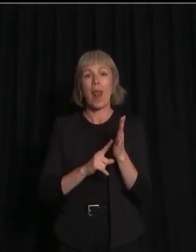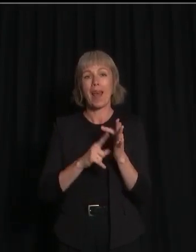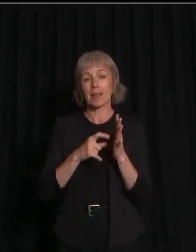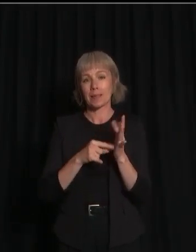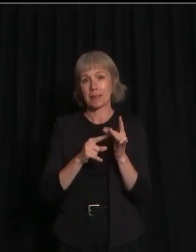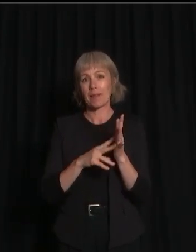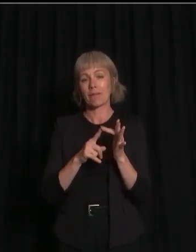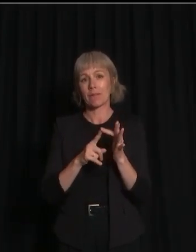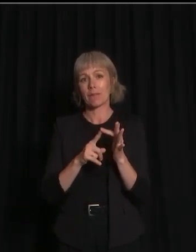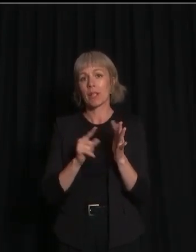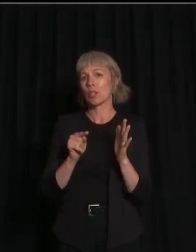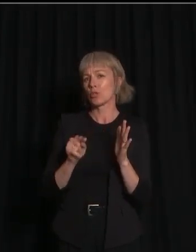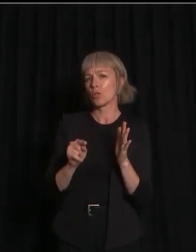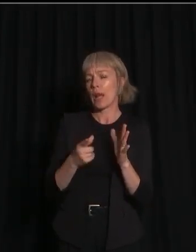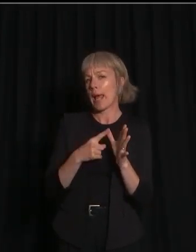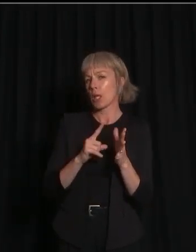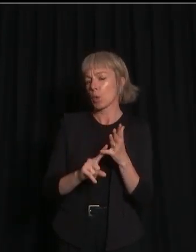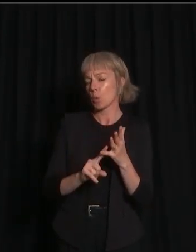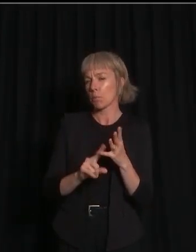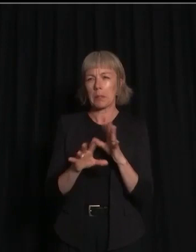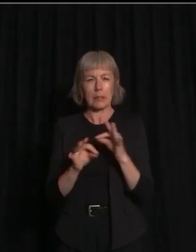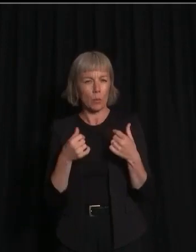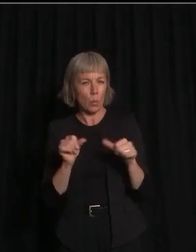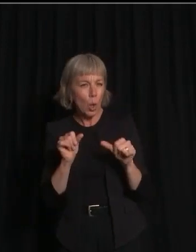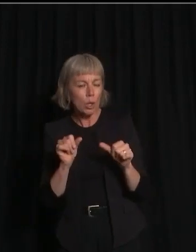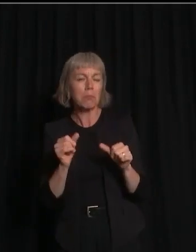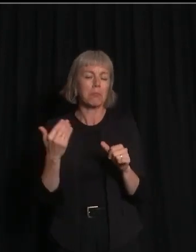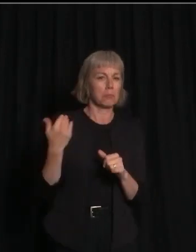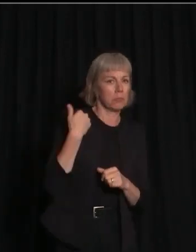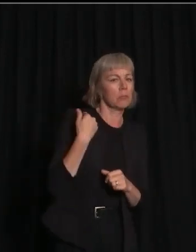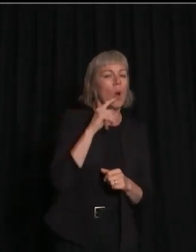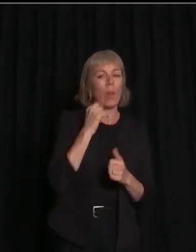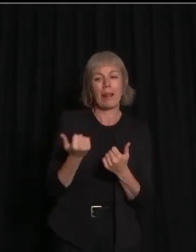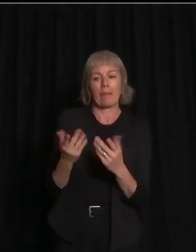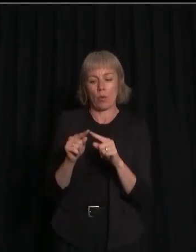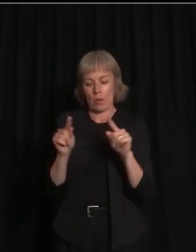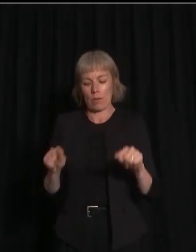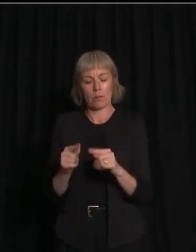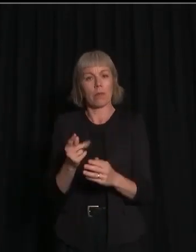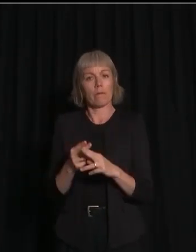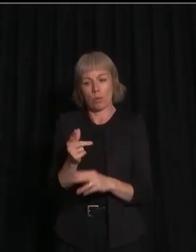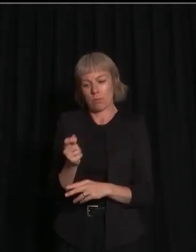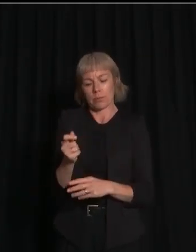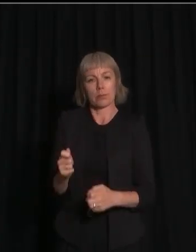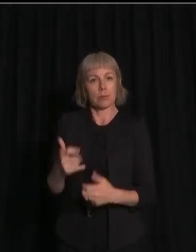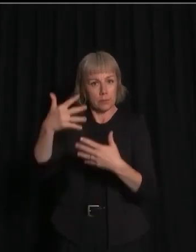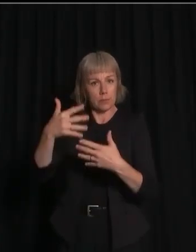acearocollective.au. But if that doesn't work, yeah, come to me for a QR code. Thank you.